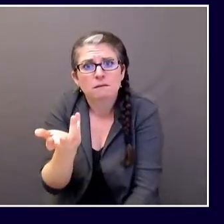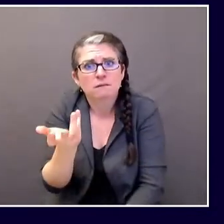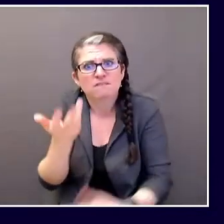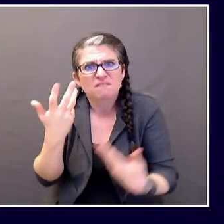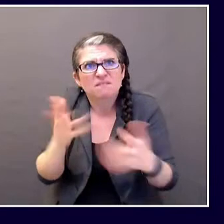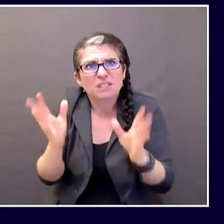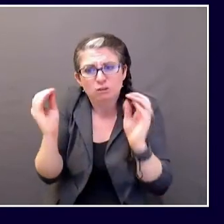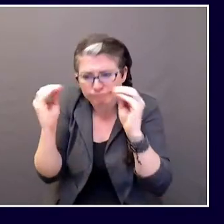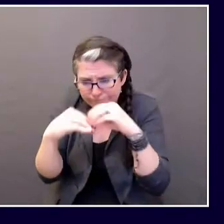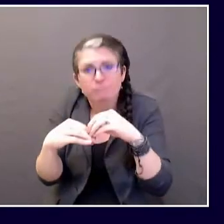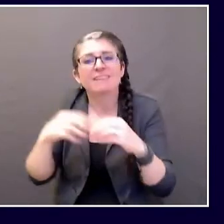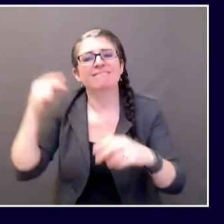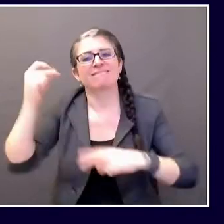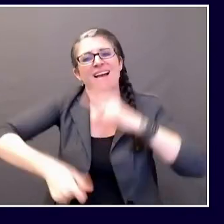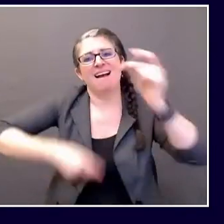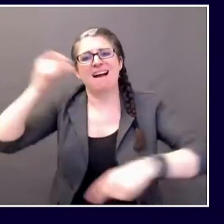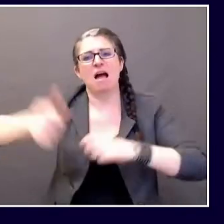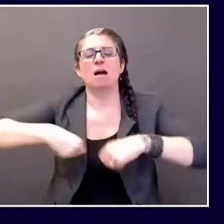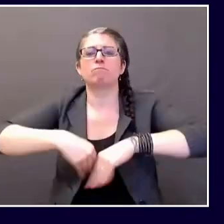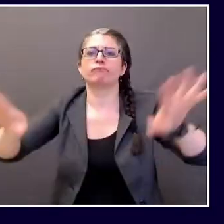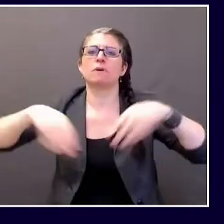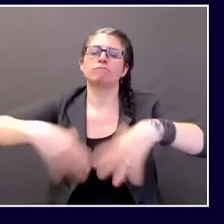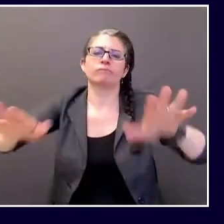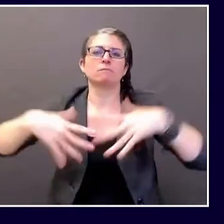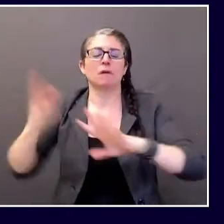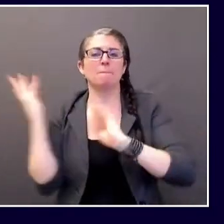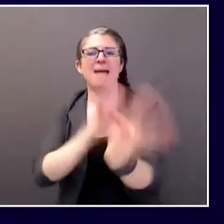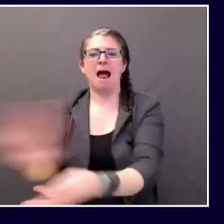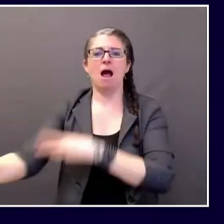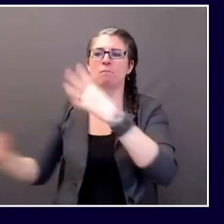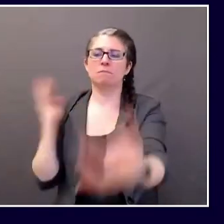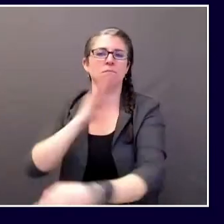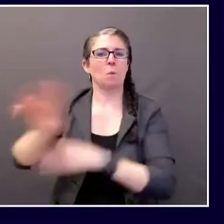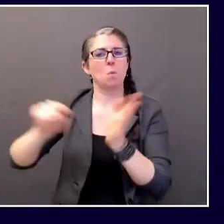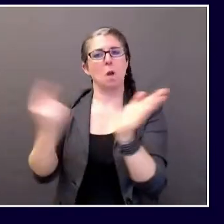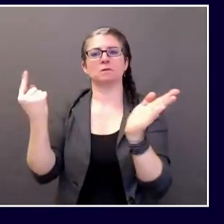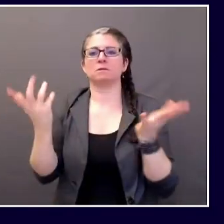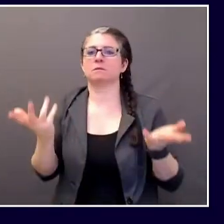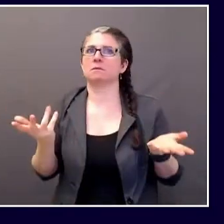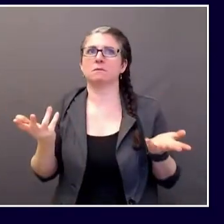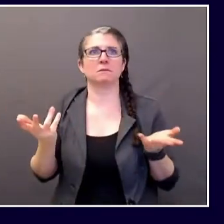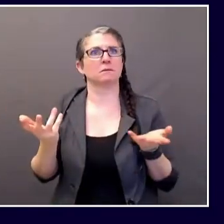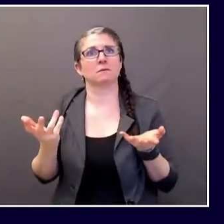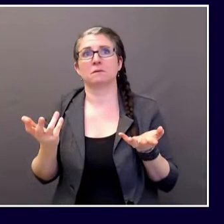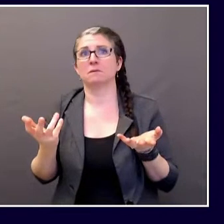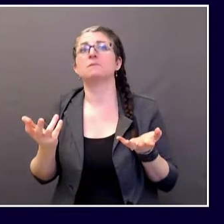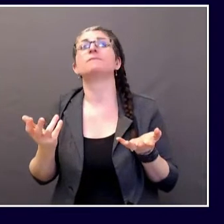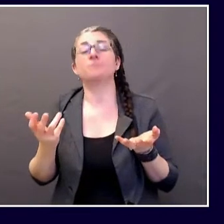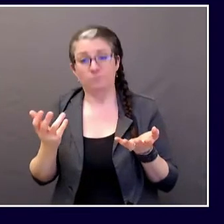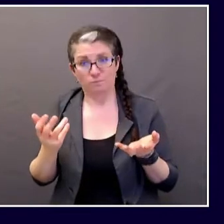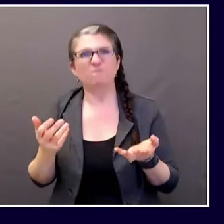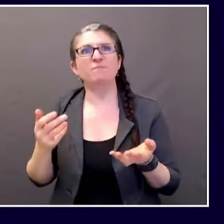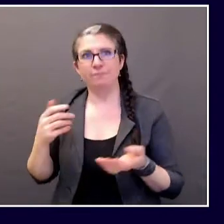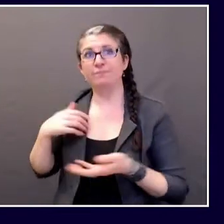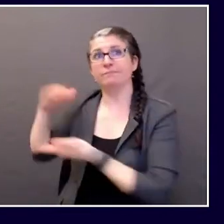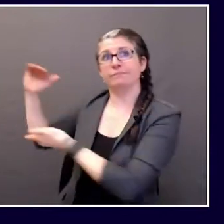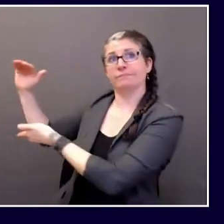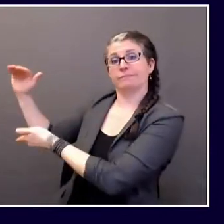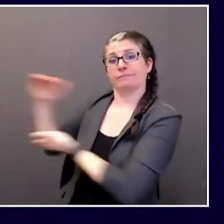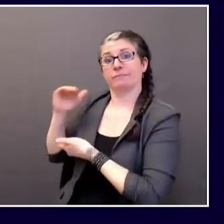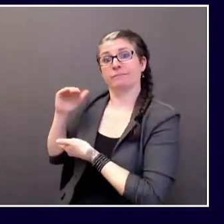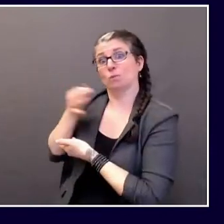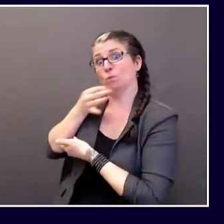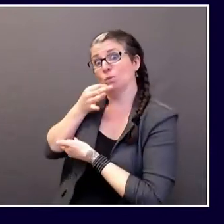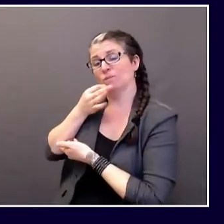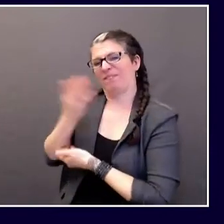retail pharmacy partners. Those 15,000 doses are doses that we are expecting and working with providers to get into